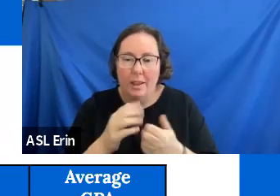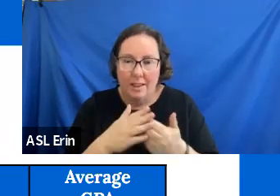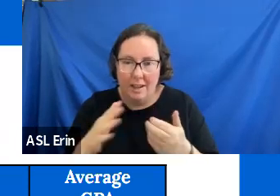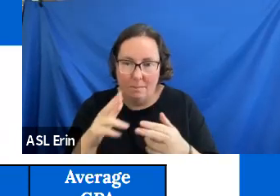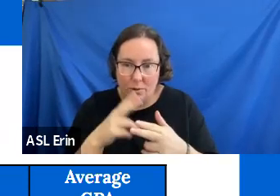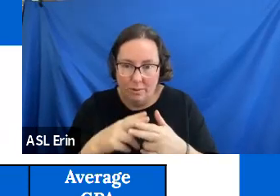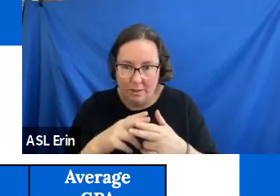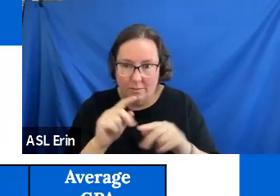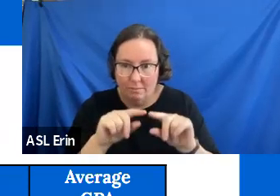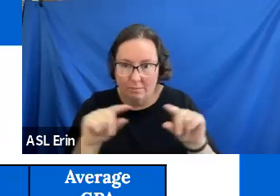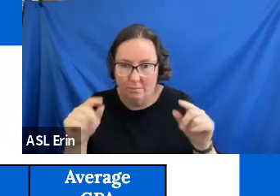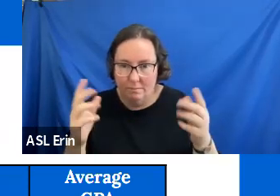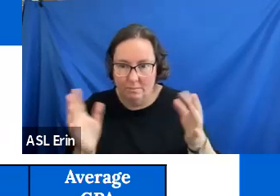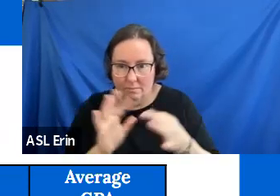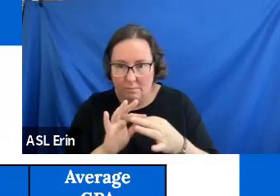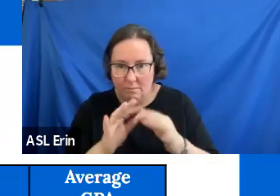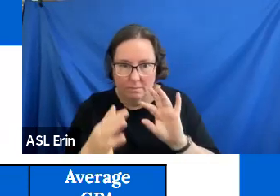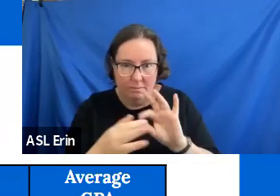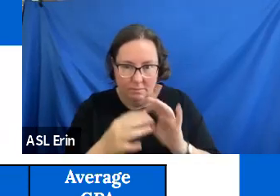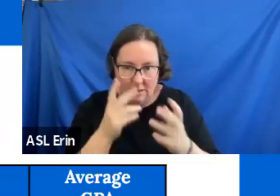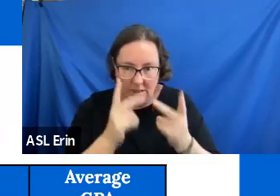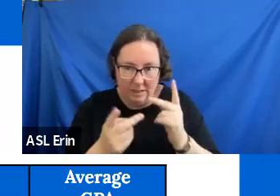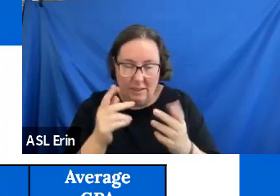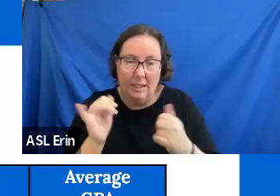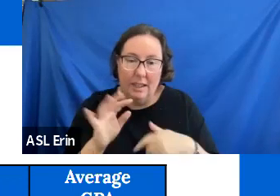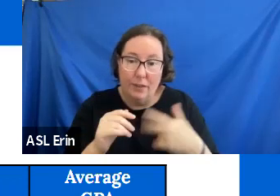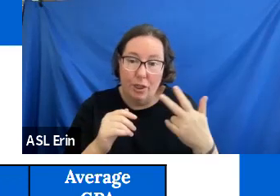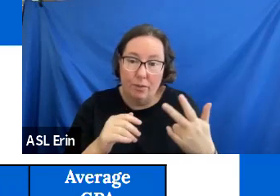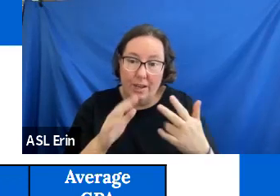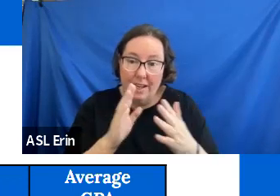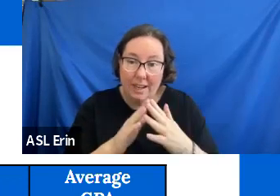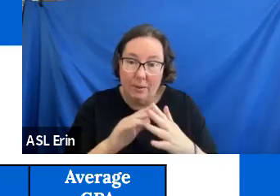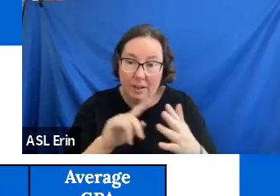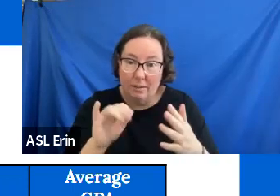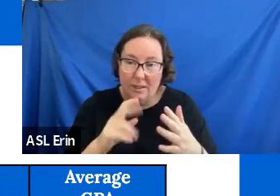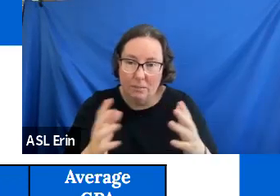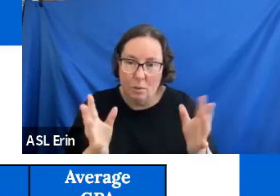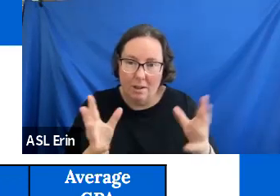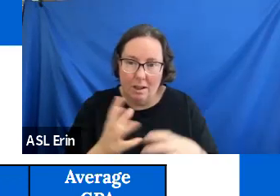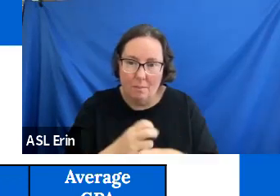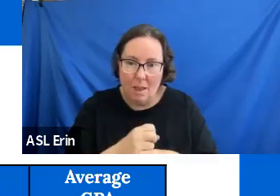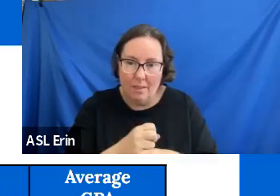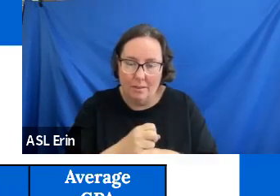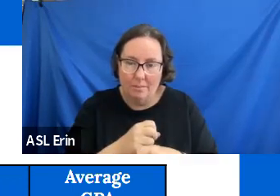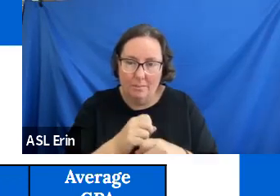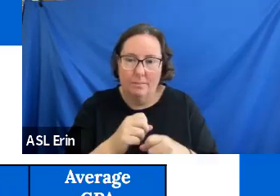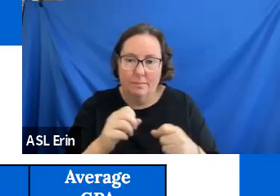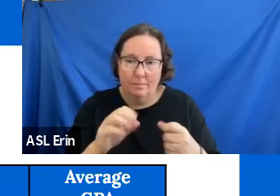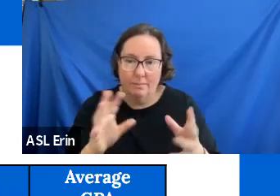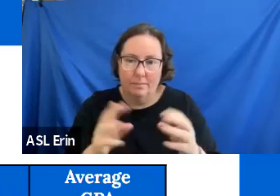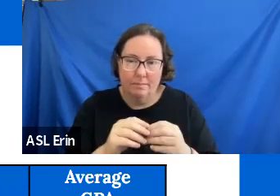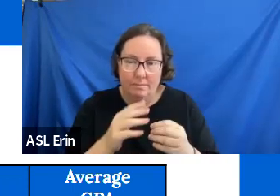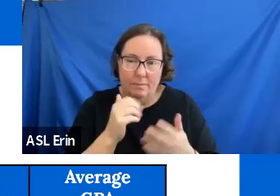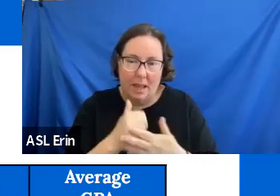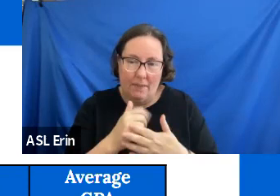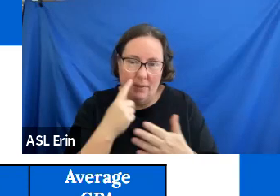we may be able to combine, like, so if we've got like 3 downtown zip codes, you know, looking at them in the aggregate might be helpful